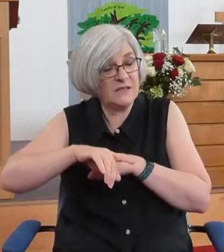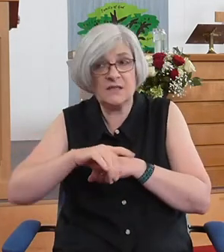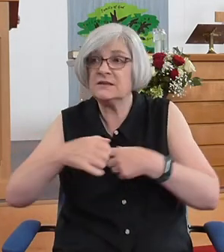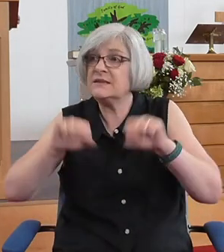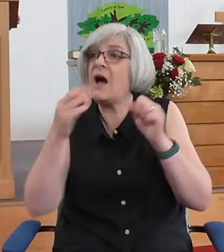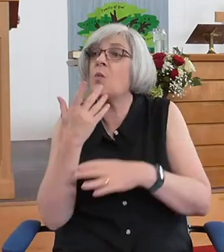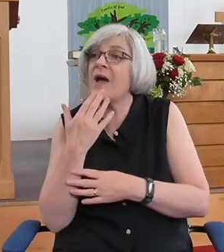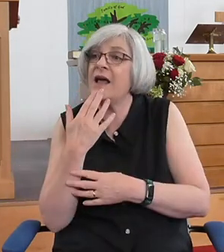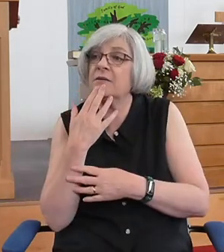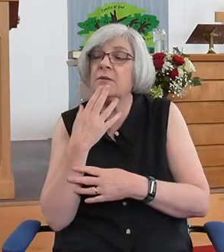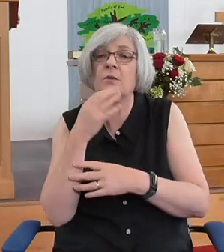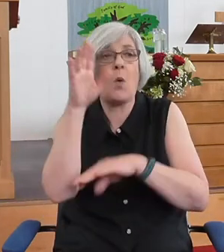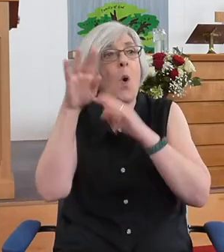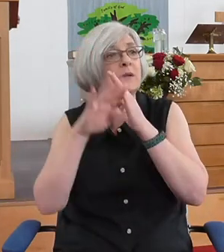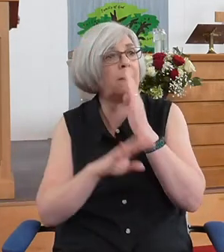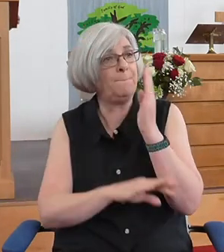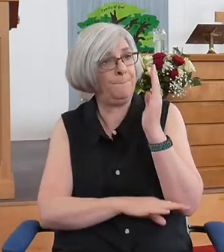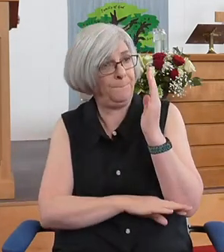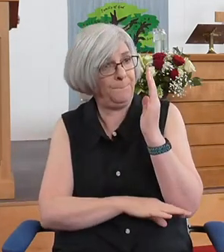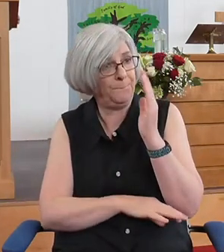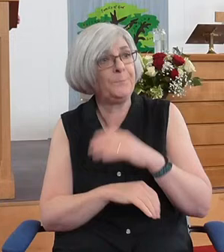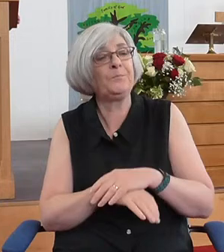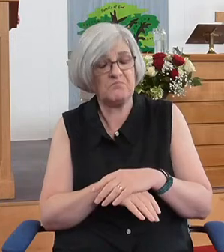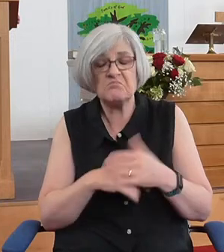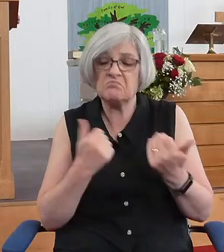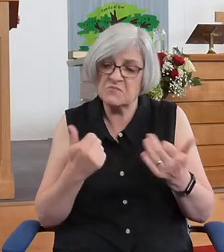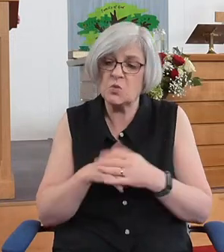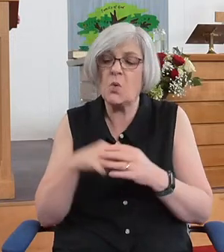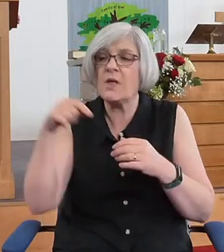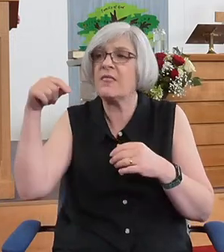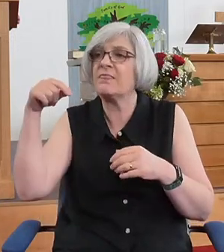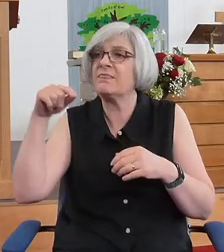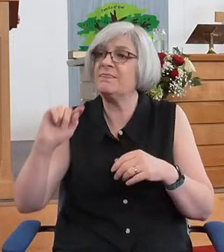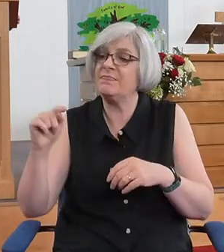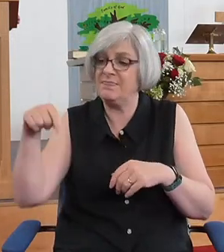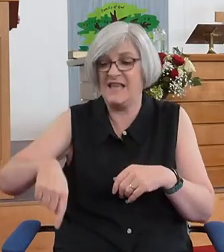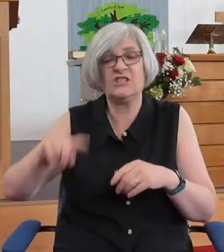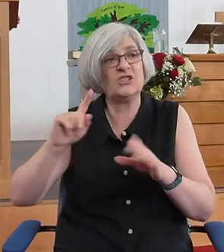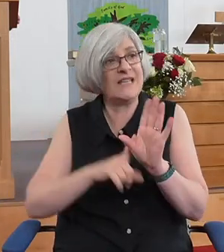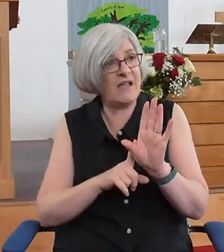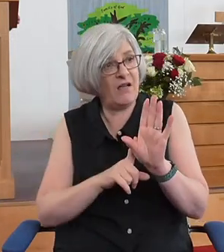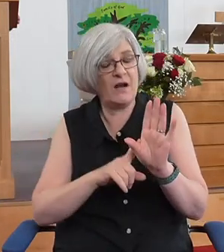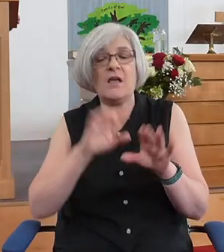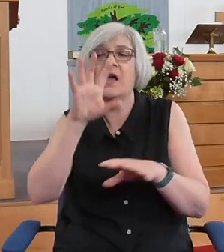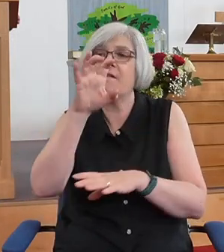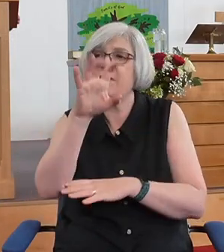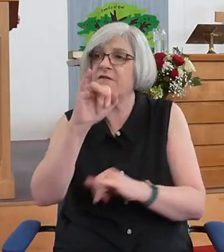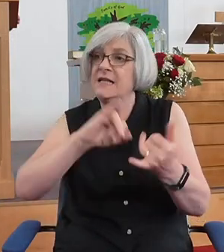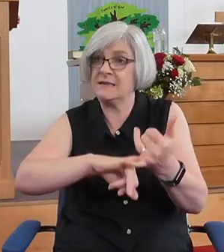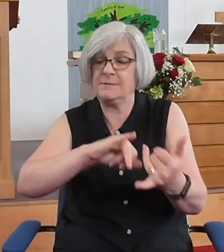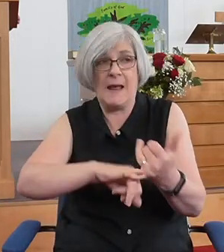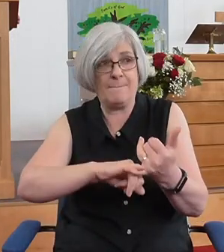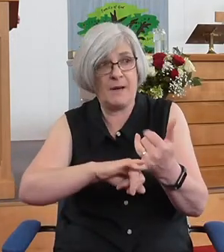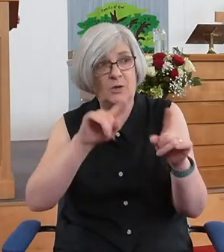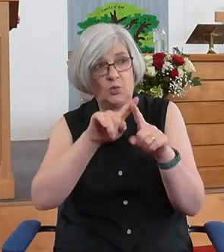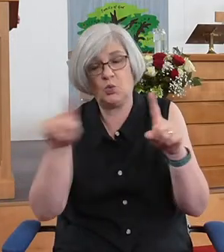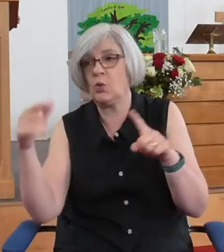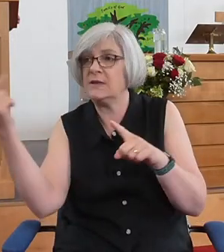civil calendar. So this year, it's from the evening of the 15th of September to the evening of the